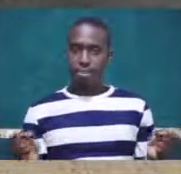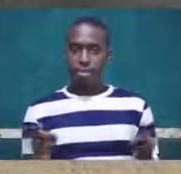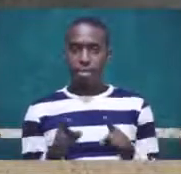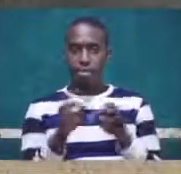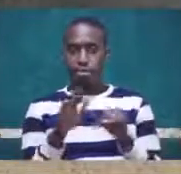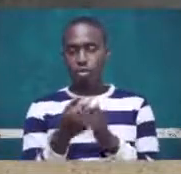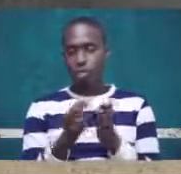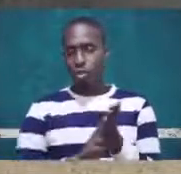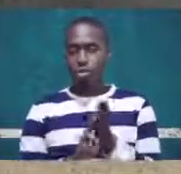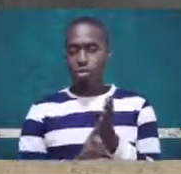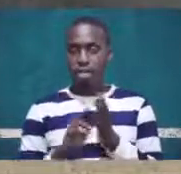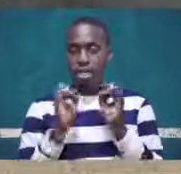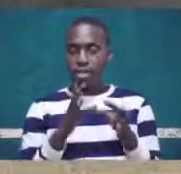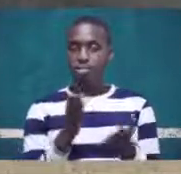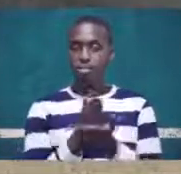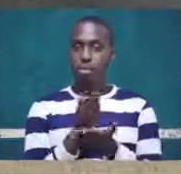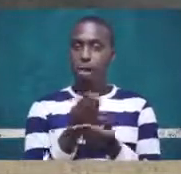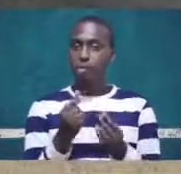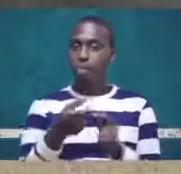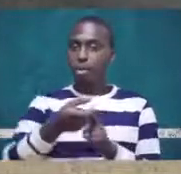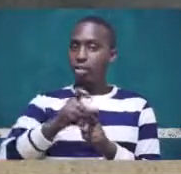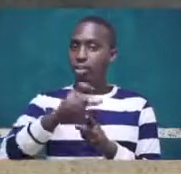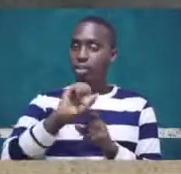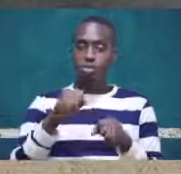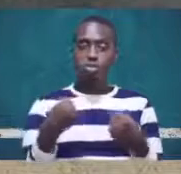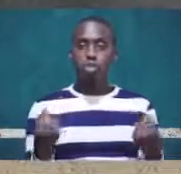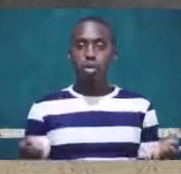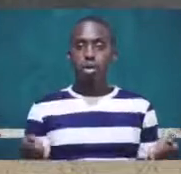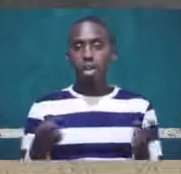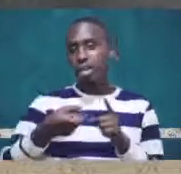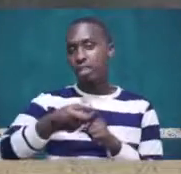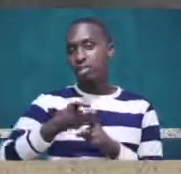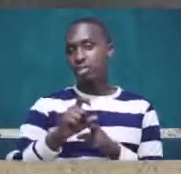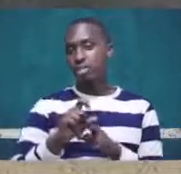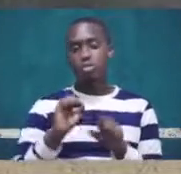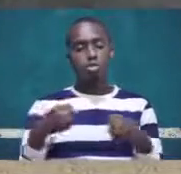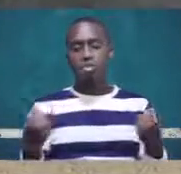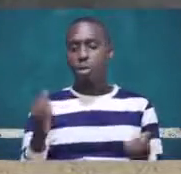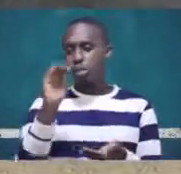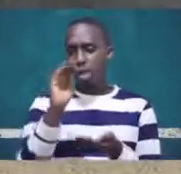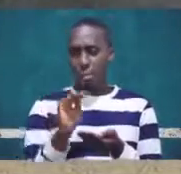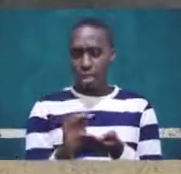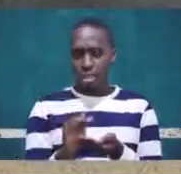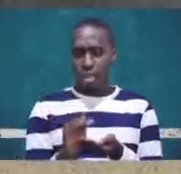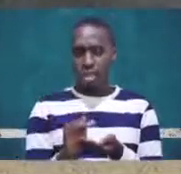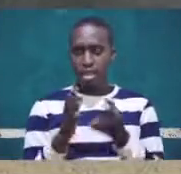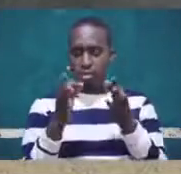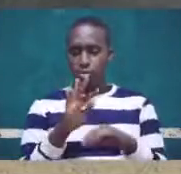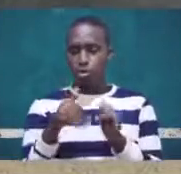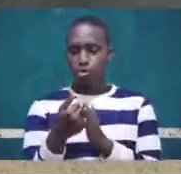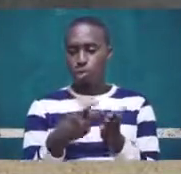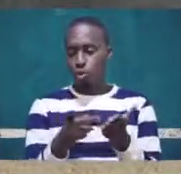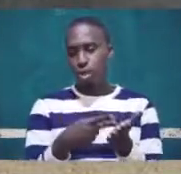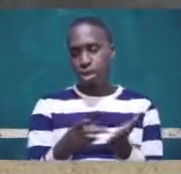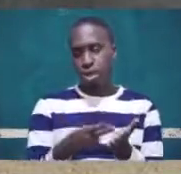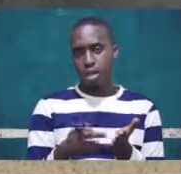consumed. Likewise, if the price increases, you may not increase the you may not reduce the quantity consumed or the